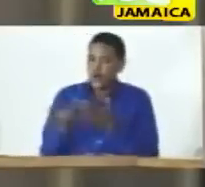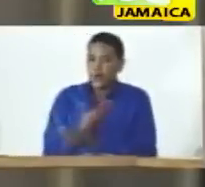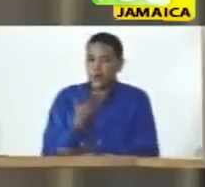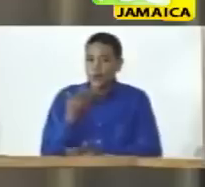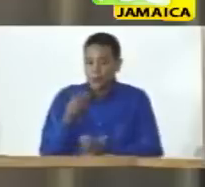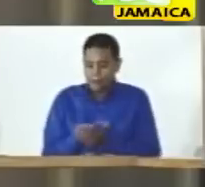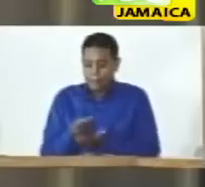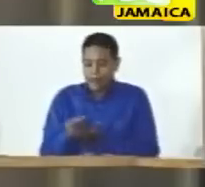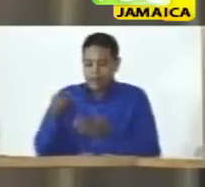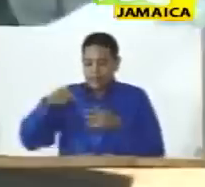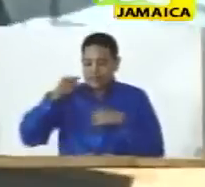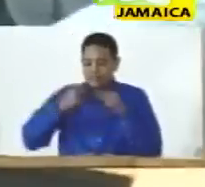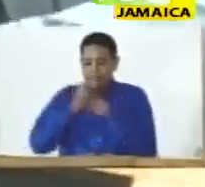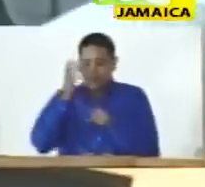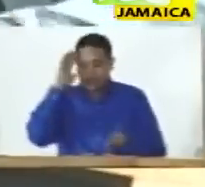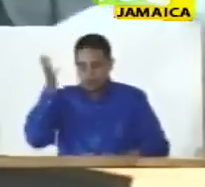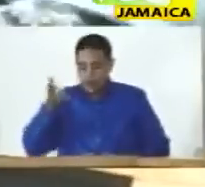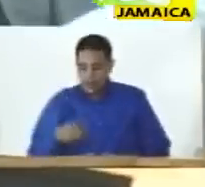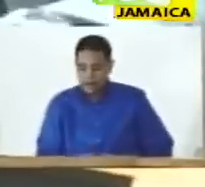JUTC,